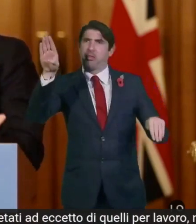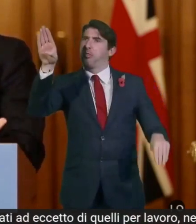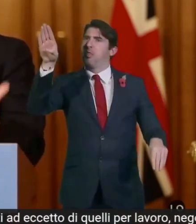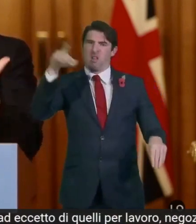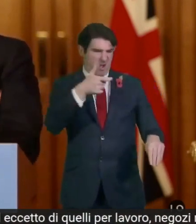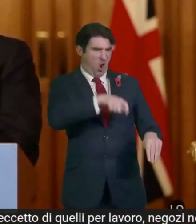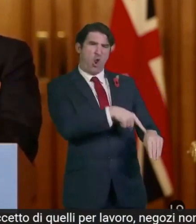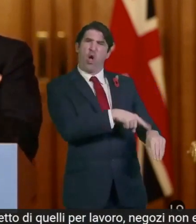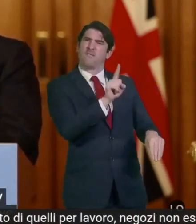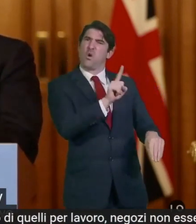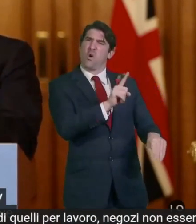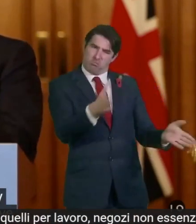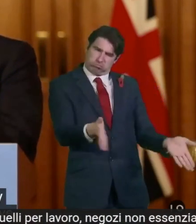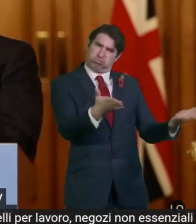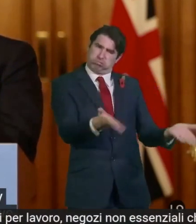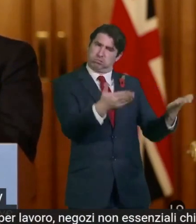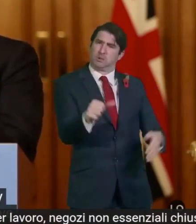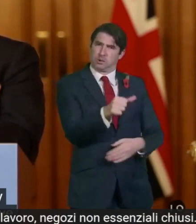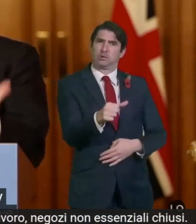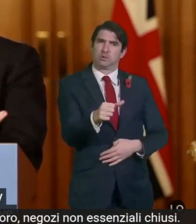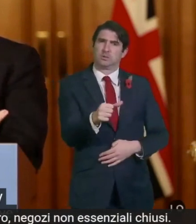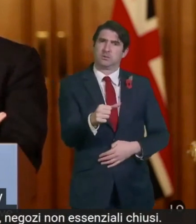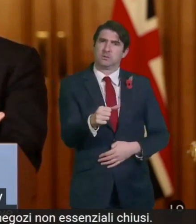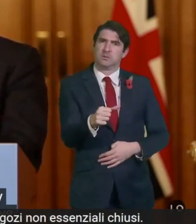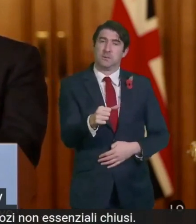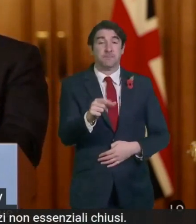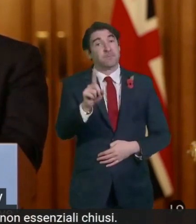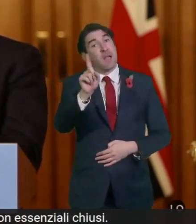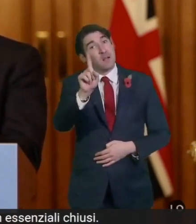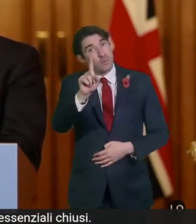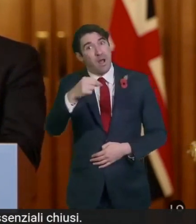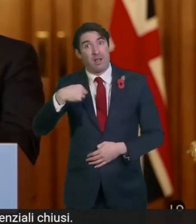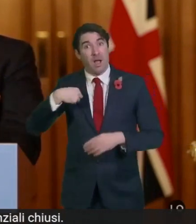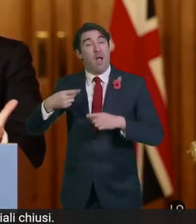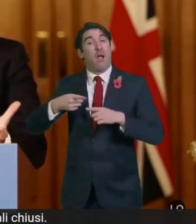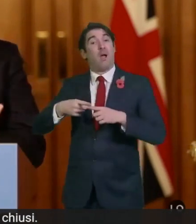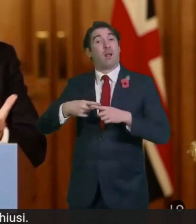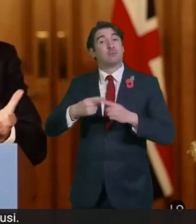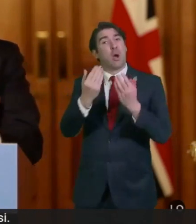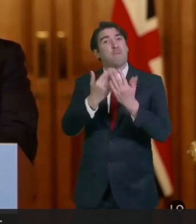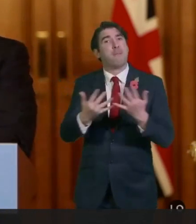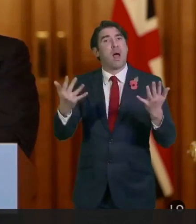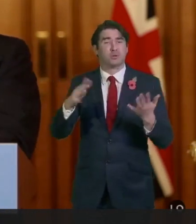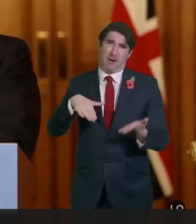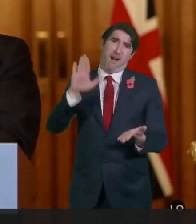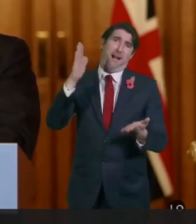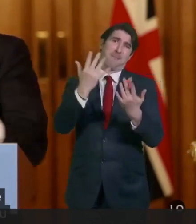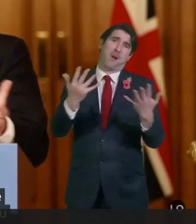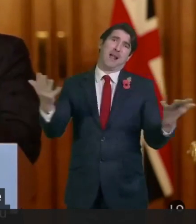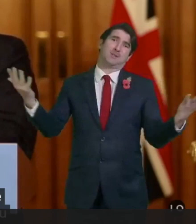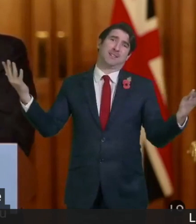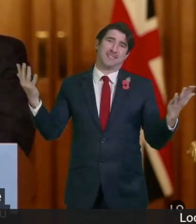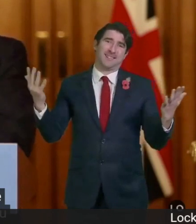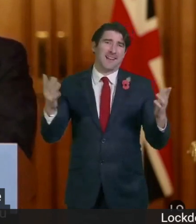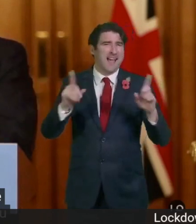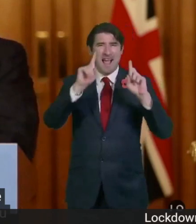you have very considerable disparities in incidence, it's logical not to treat the whole country the